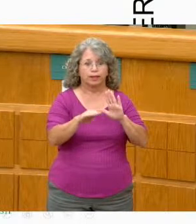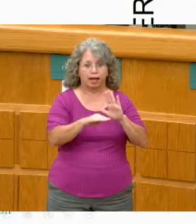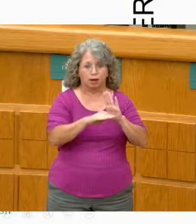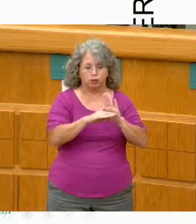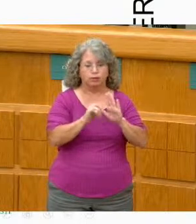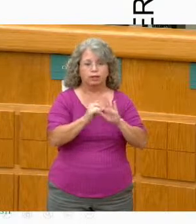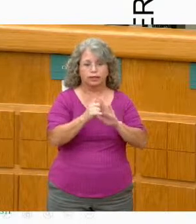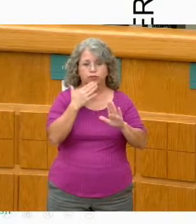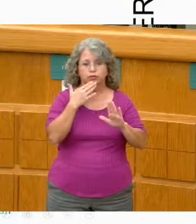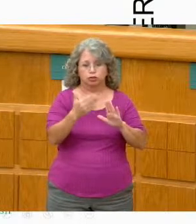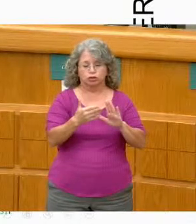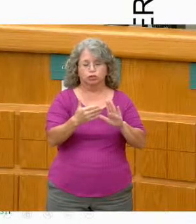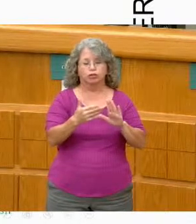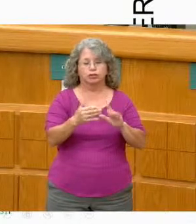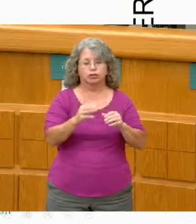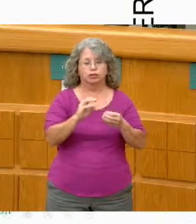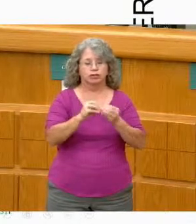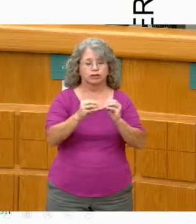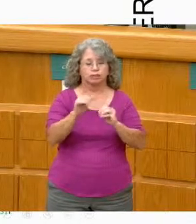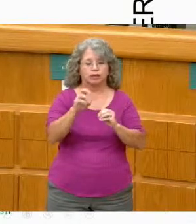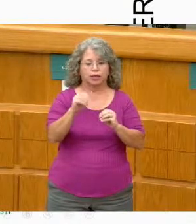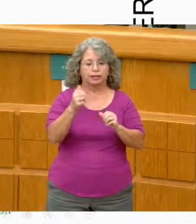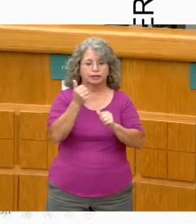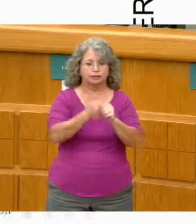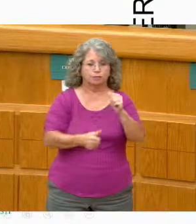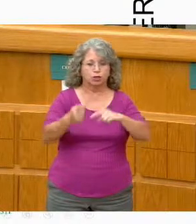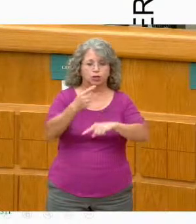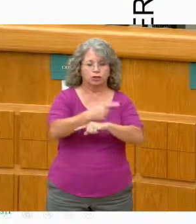good. In terms of number of cases